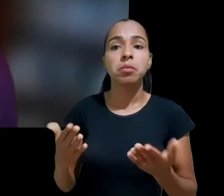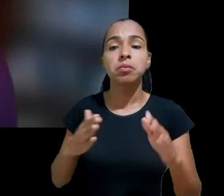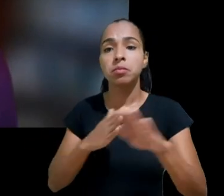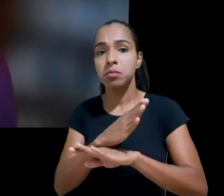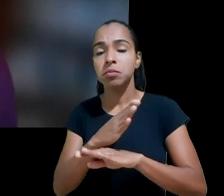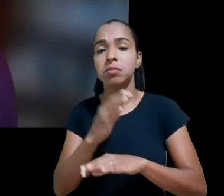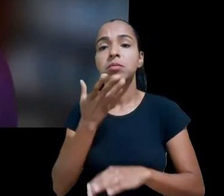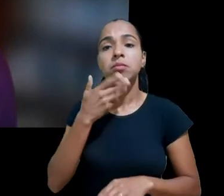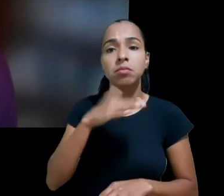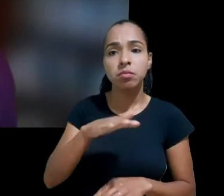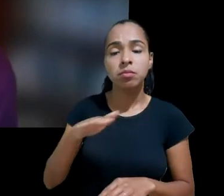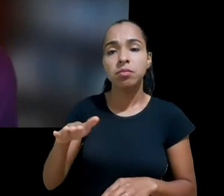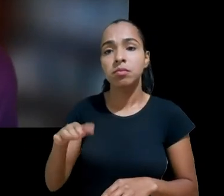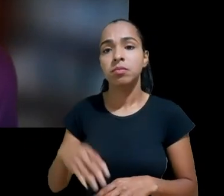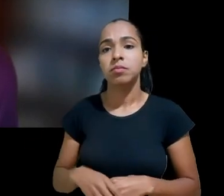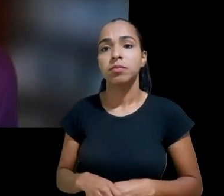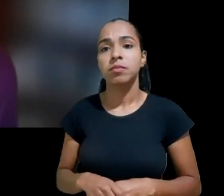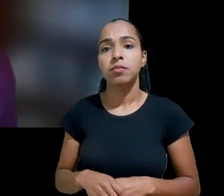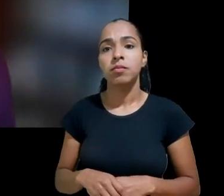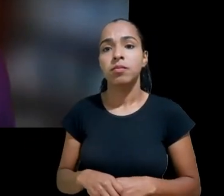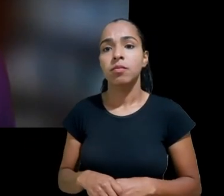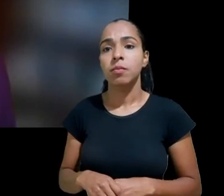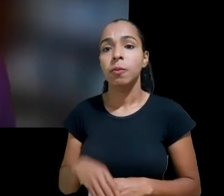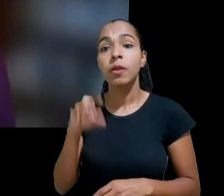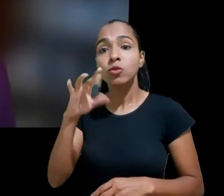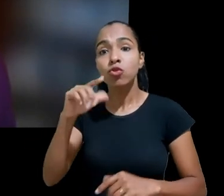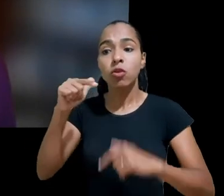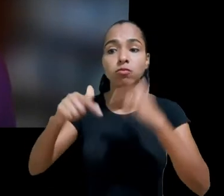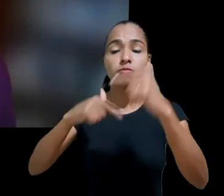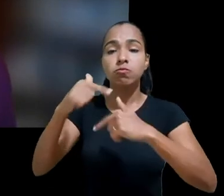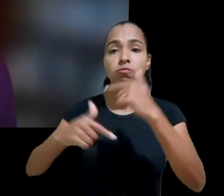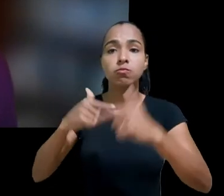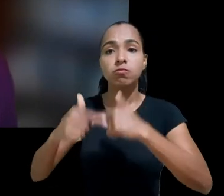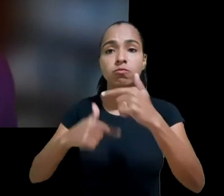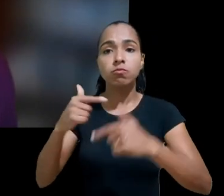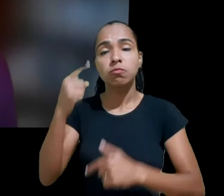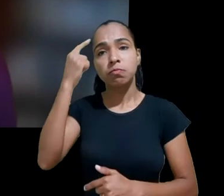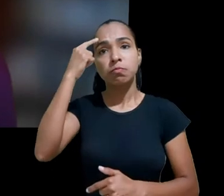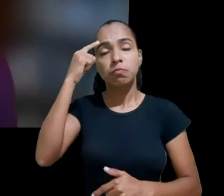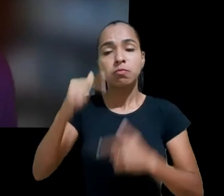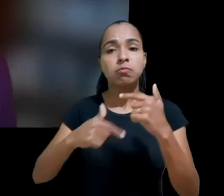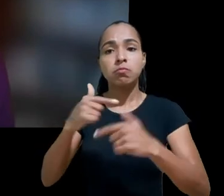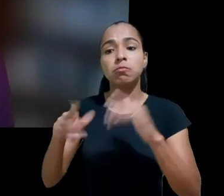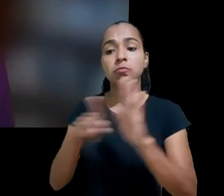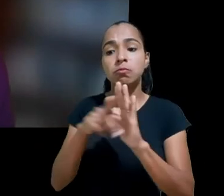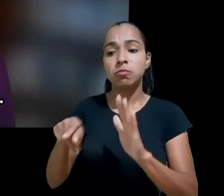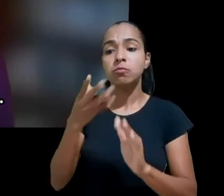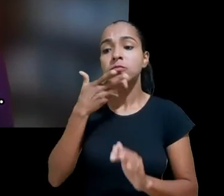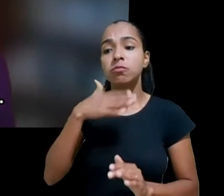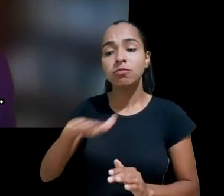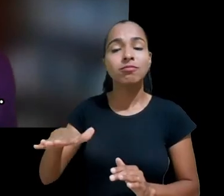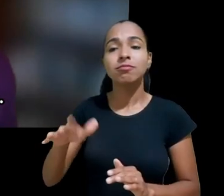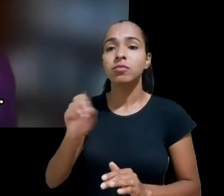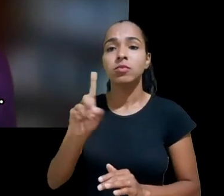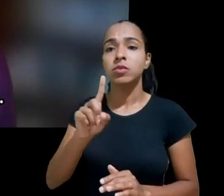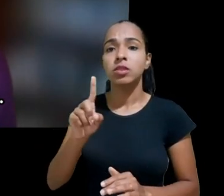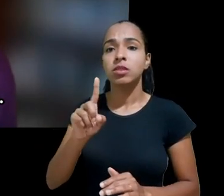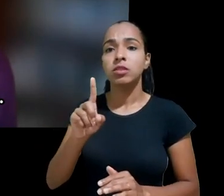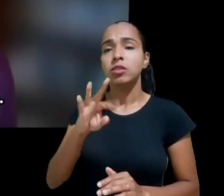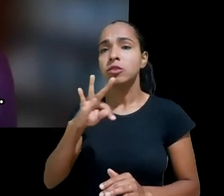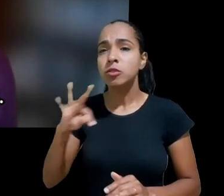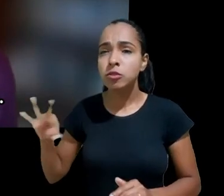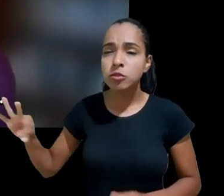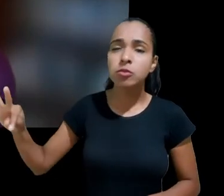extends well beyond services that were designed for or deliberately intended for children it's all services